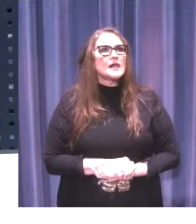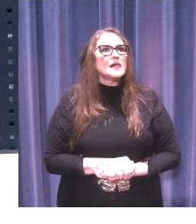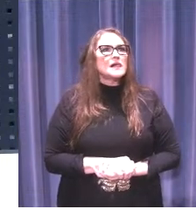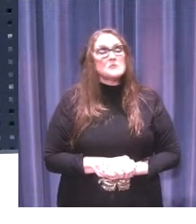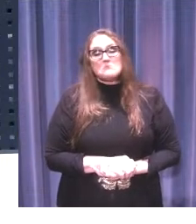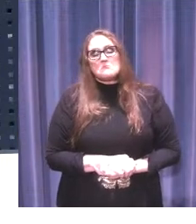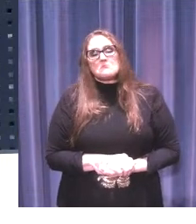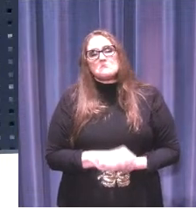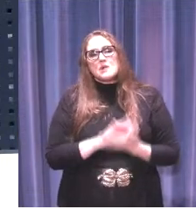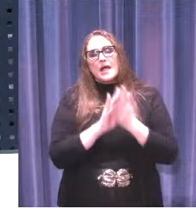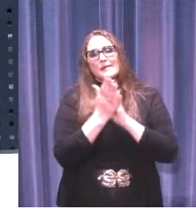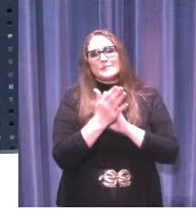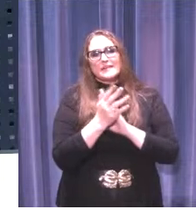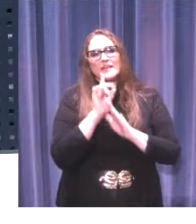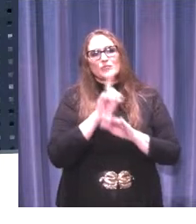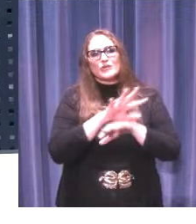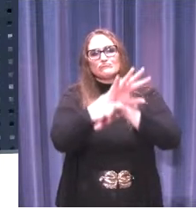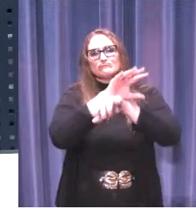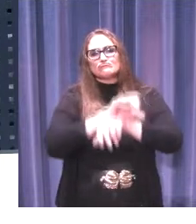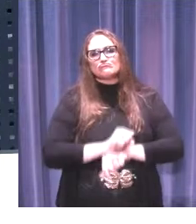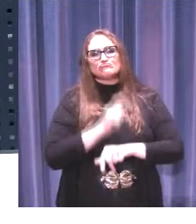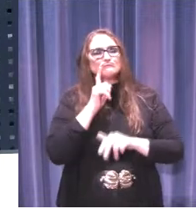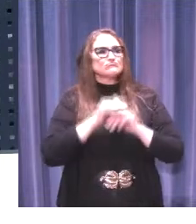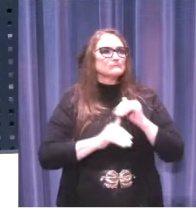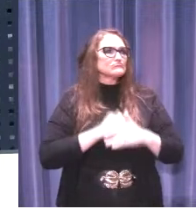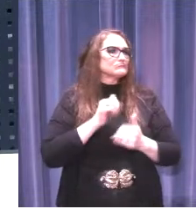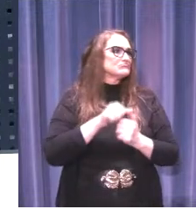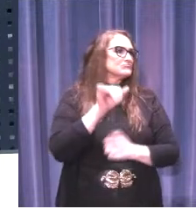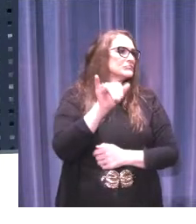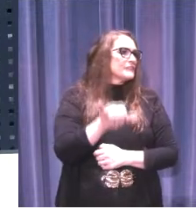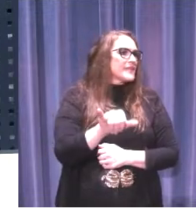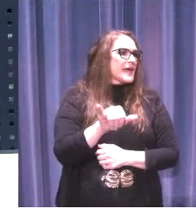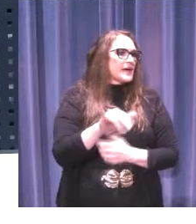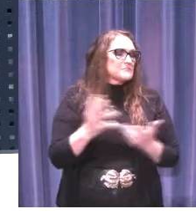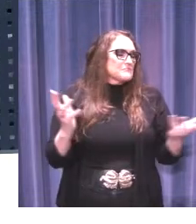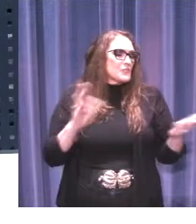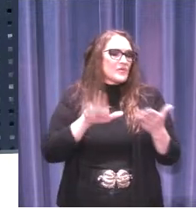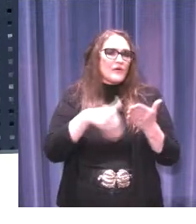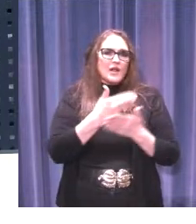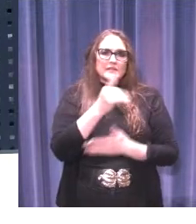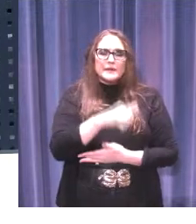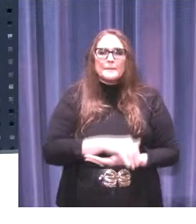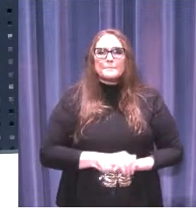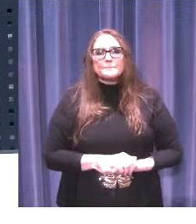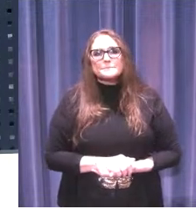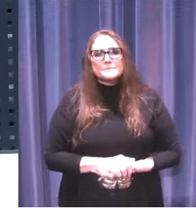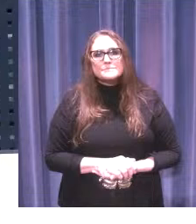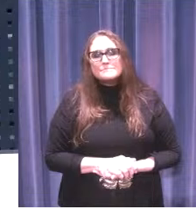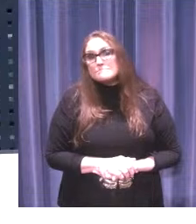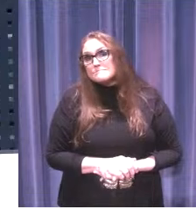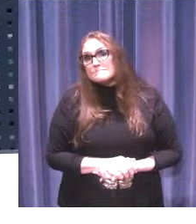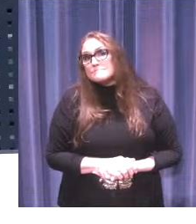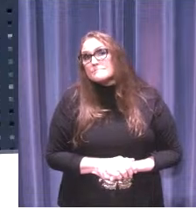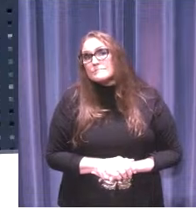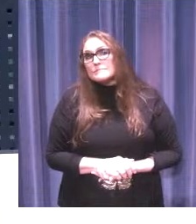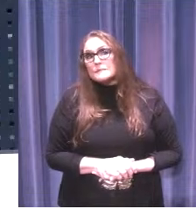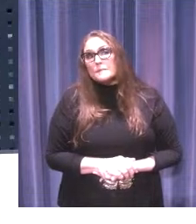so I became very accustomed to and comfortable with all of it. So, you know,